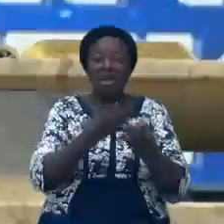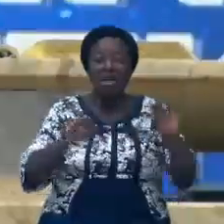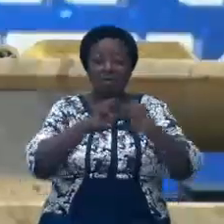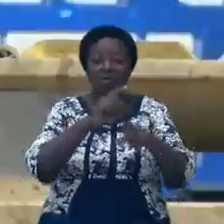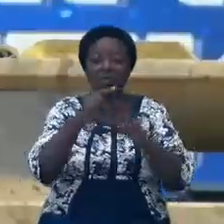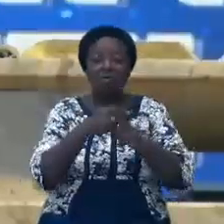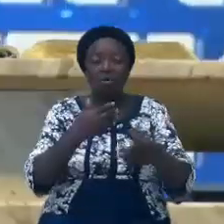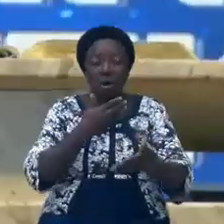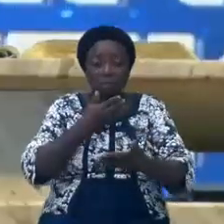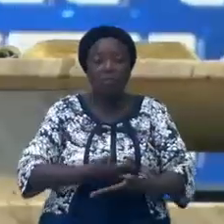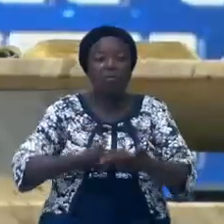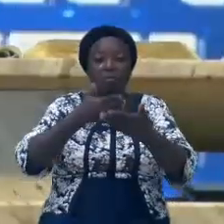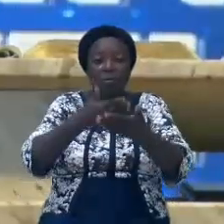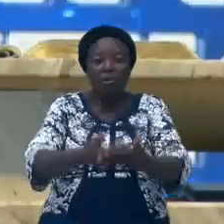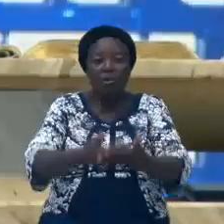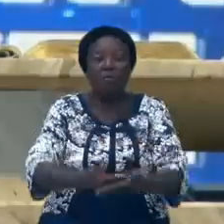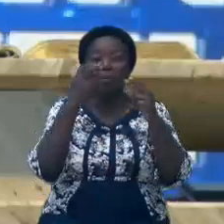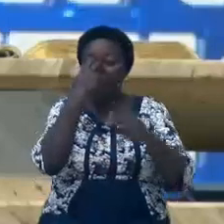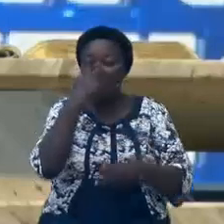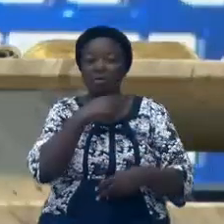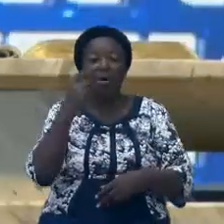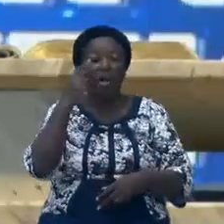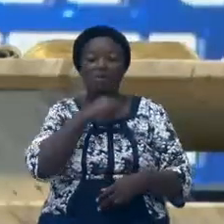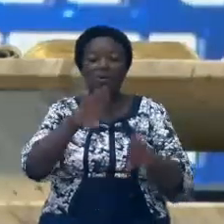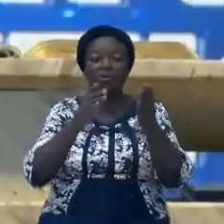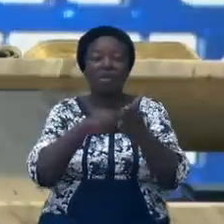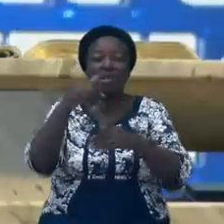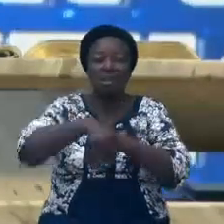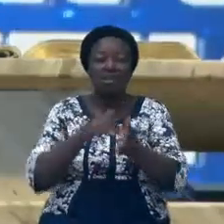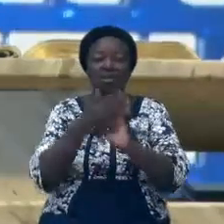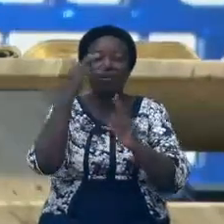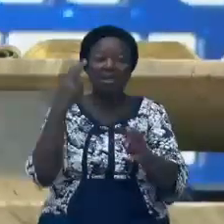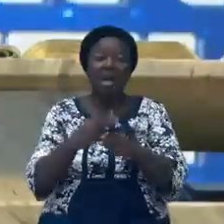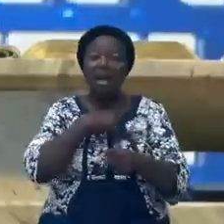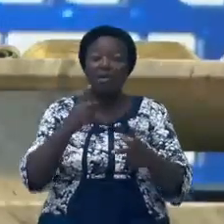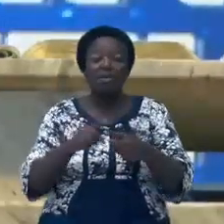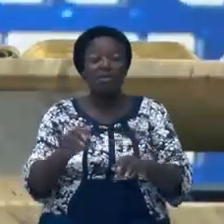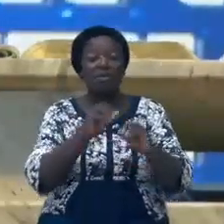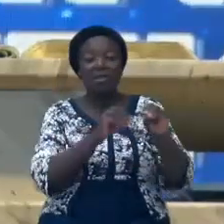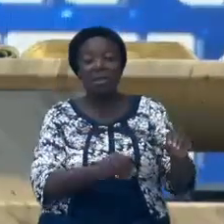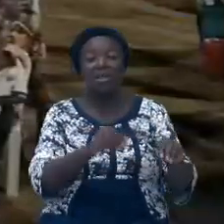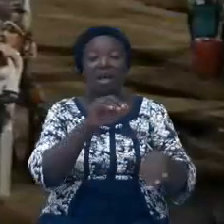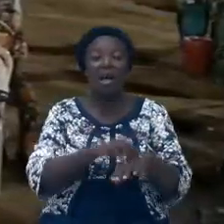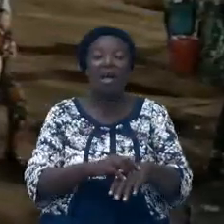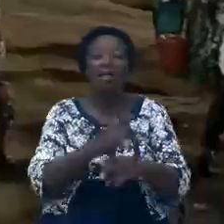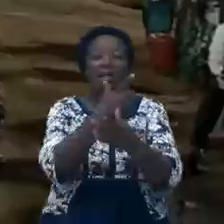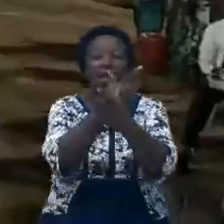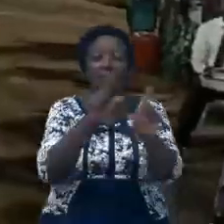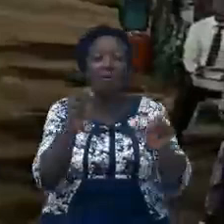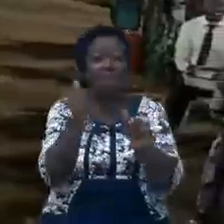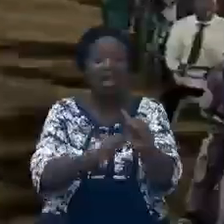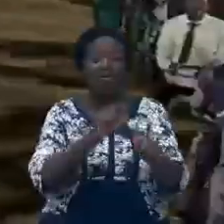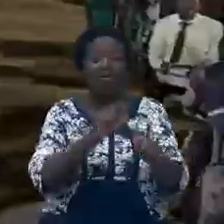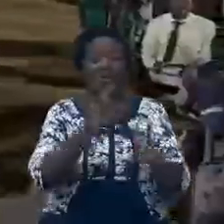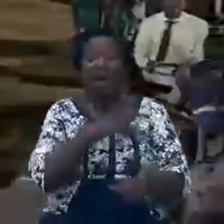if you are born blind your eyes will open tonight in jesus name and